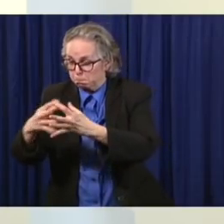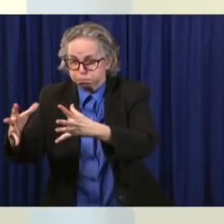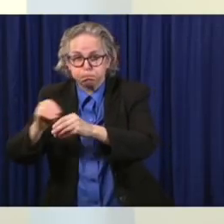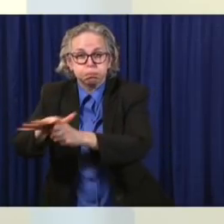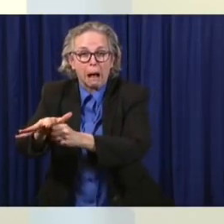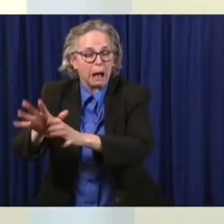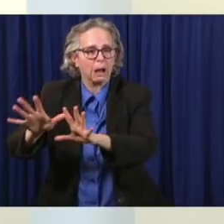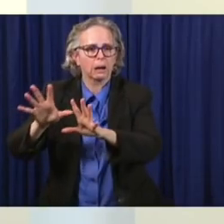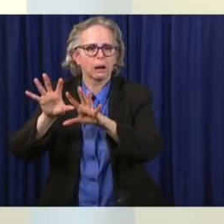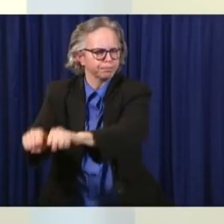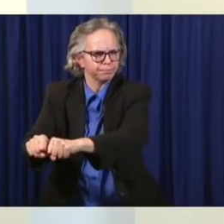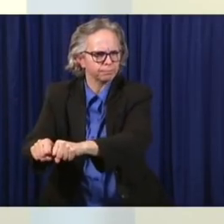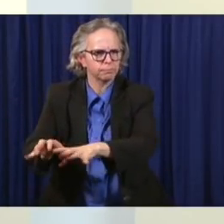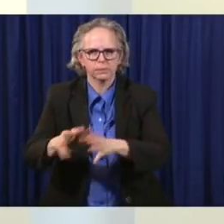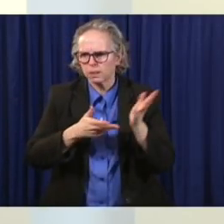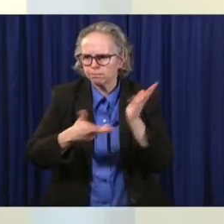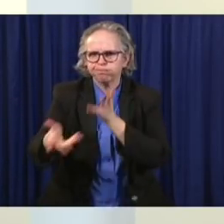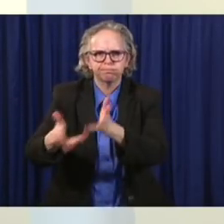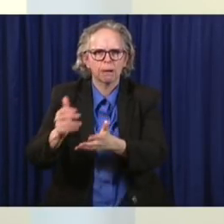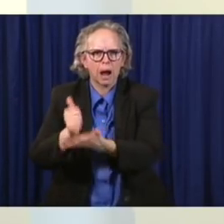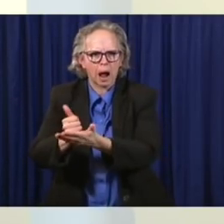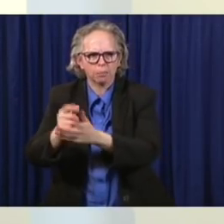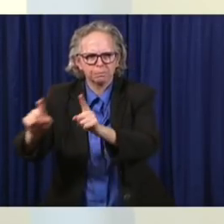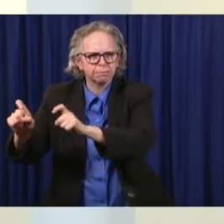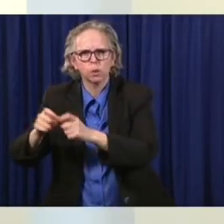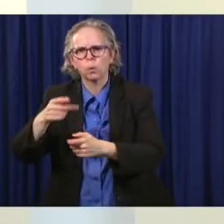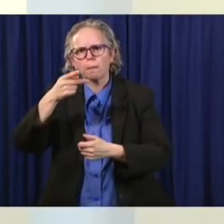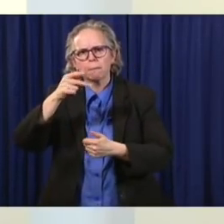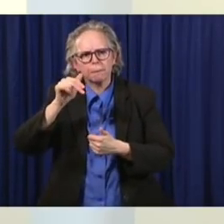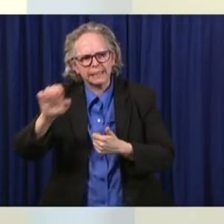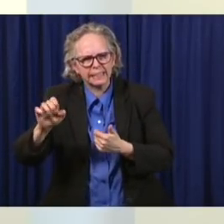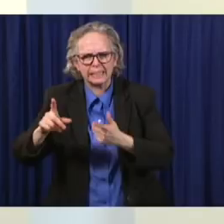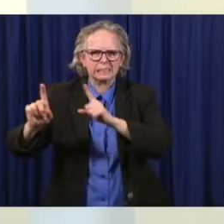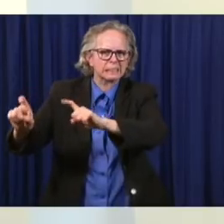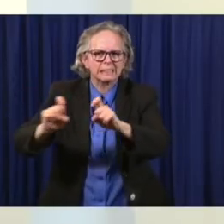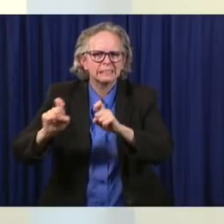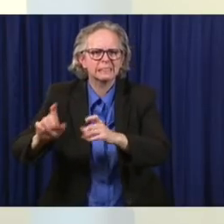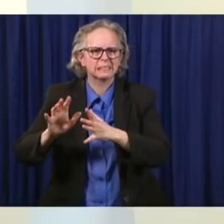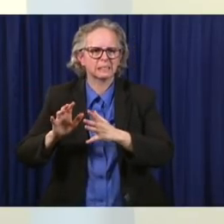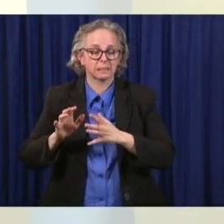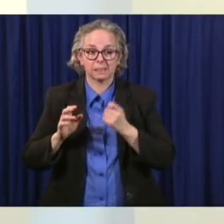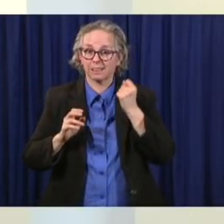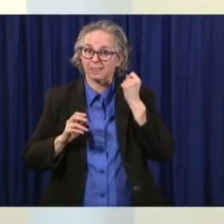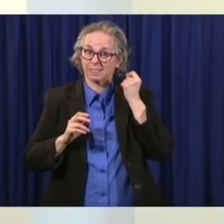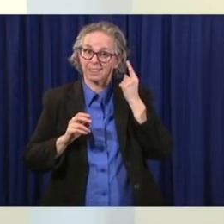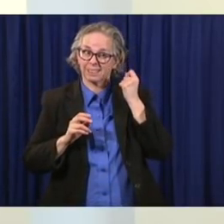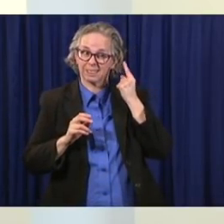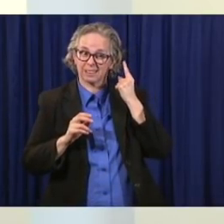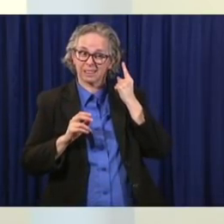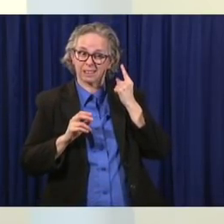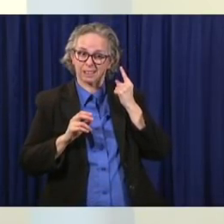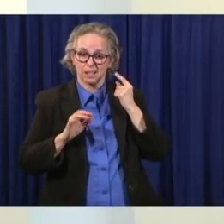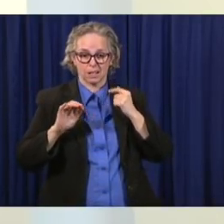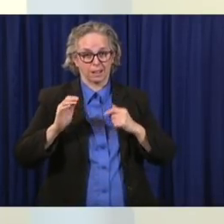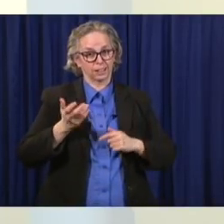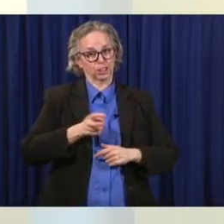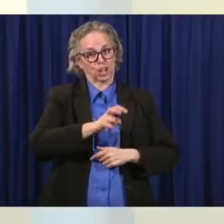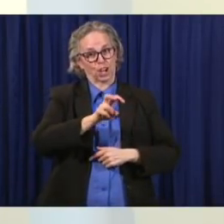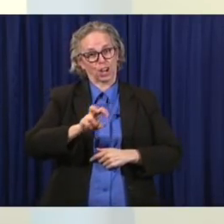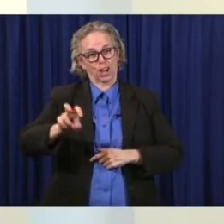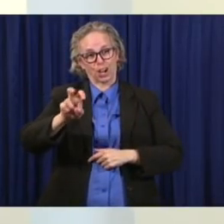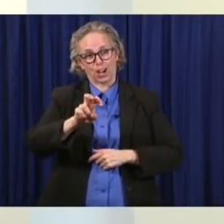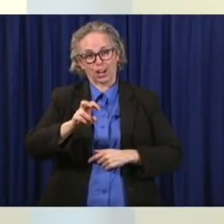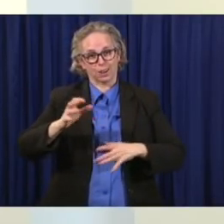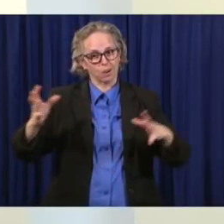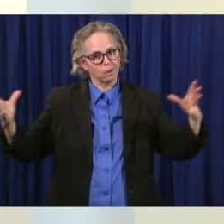We'll get more and more PPE. We'll get more and more testing. But this is a journey now that we're all on together, and we'll do it